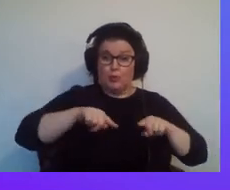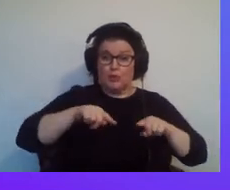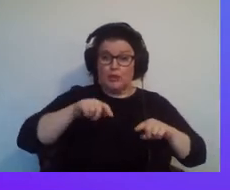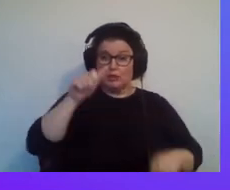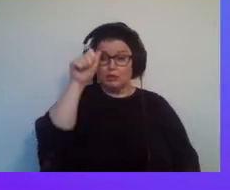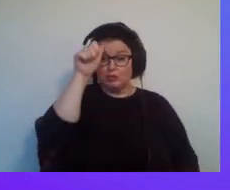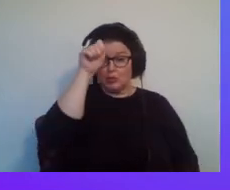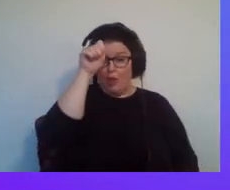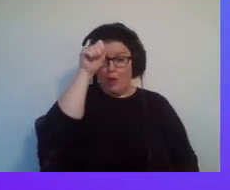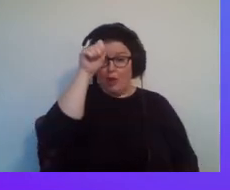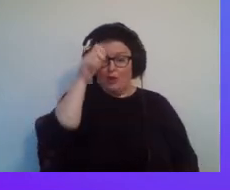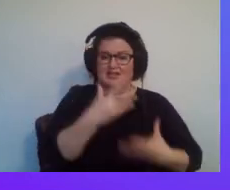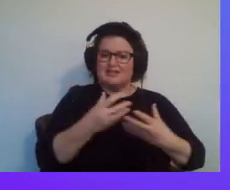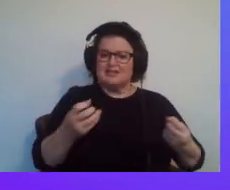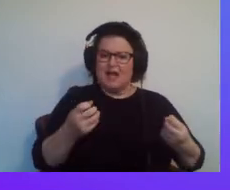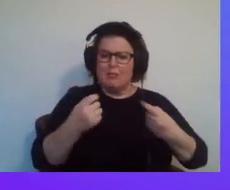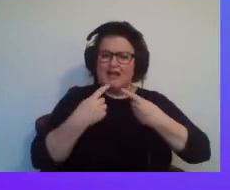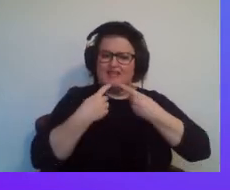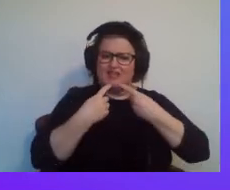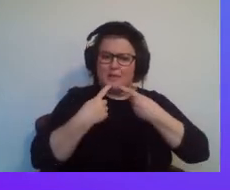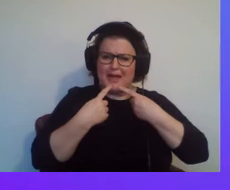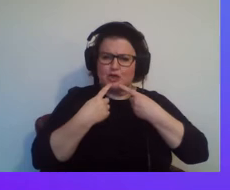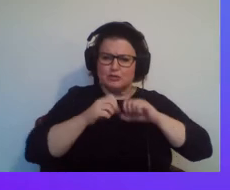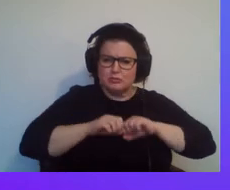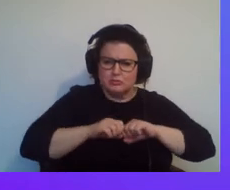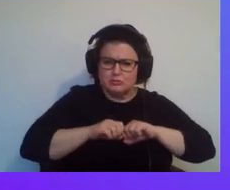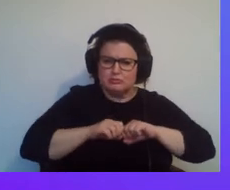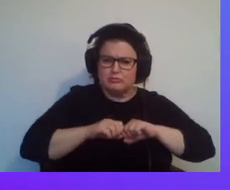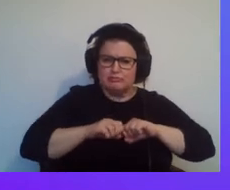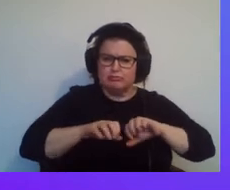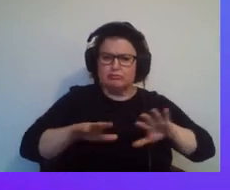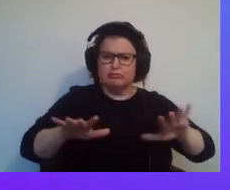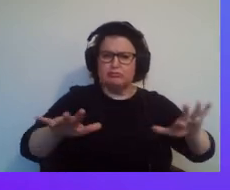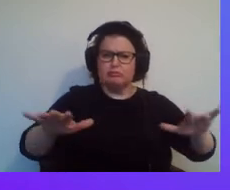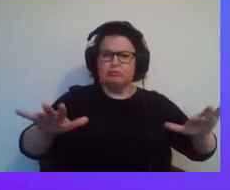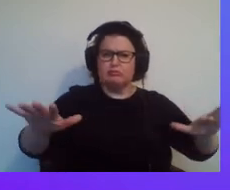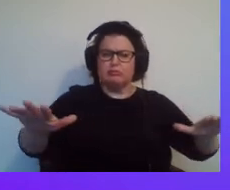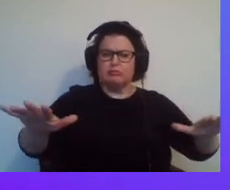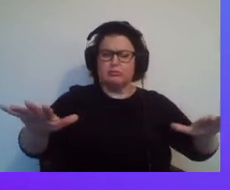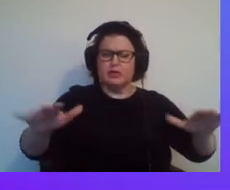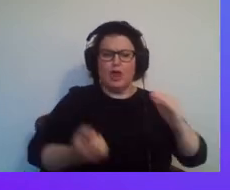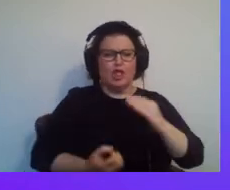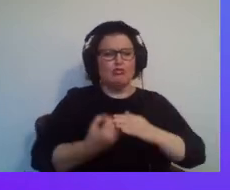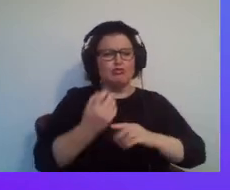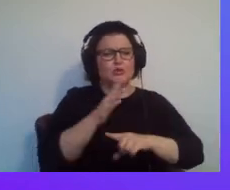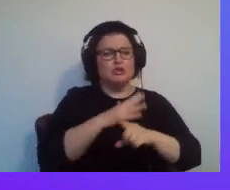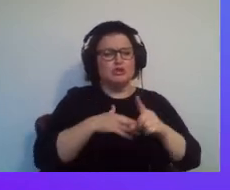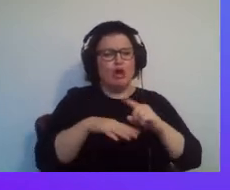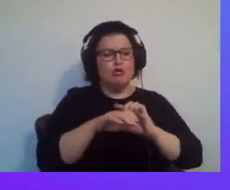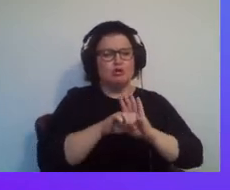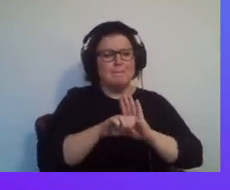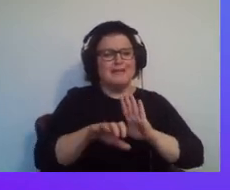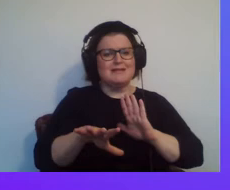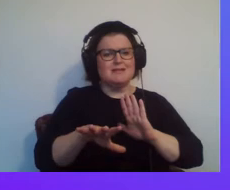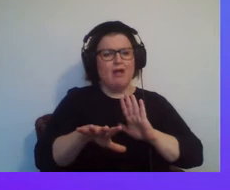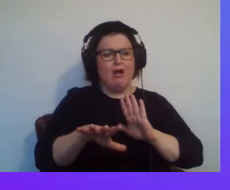Westminster and indeed across London, both in terms of printed material, but also on social media. So it's really important that everyone has